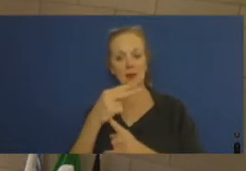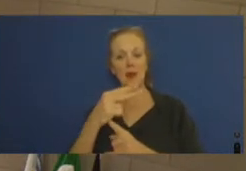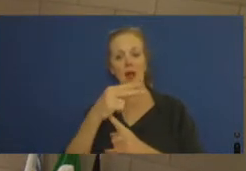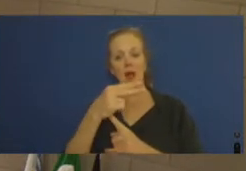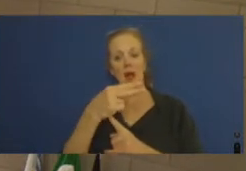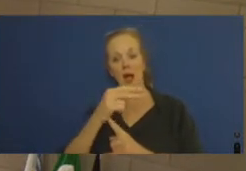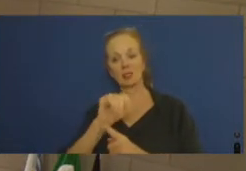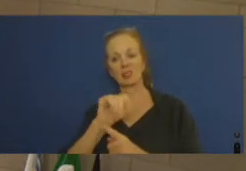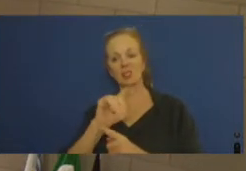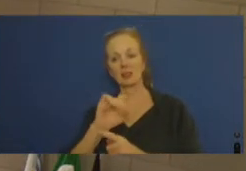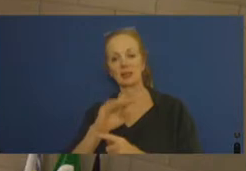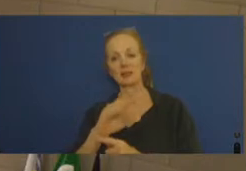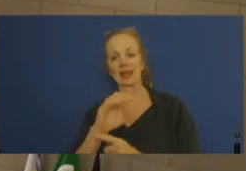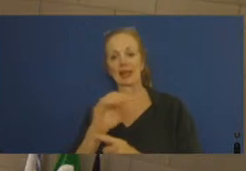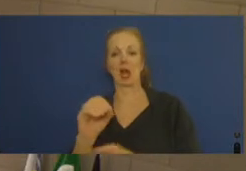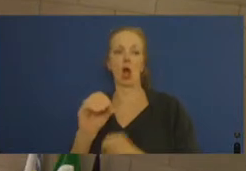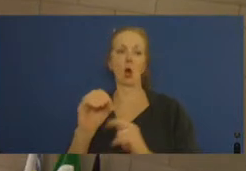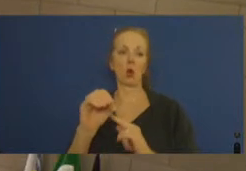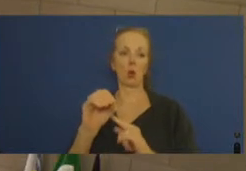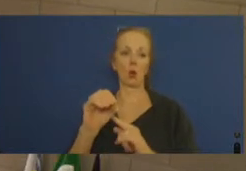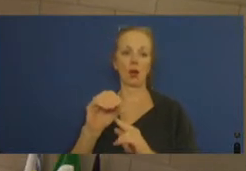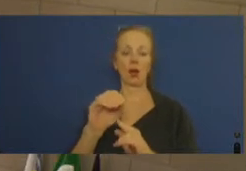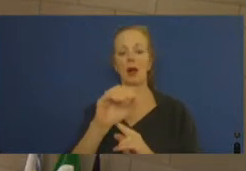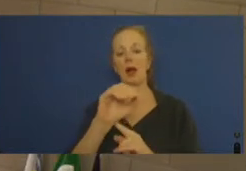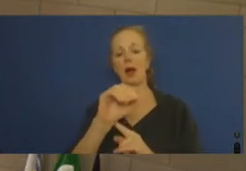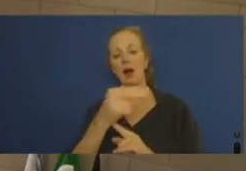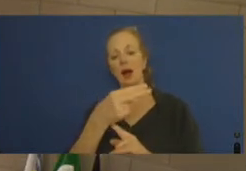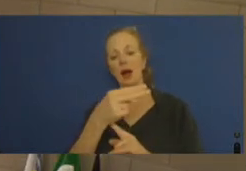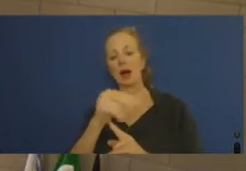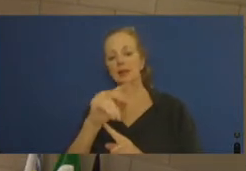you. See ya.